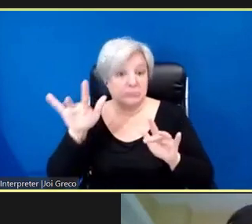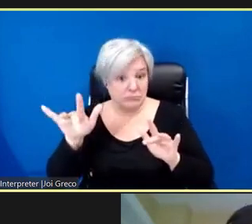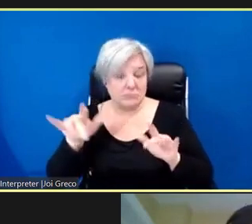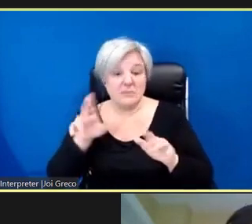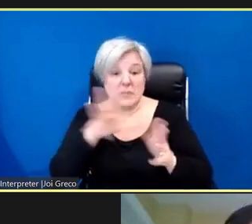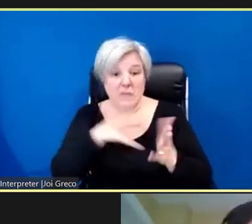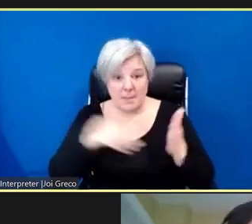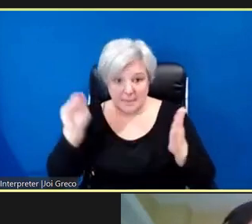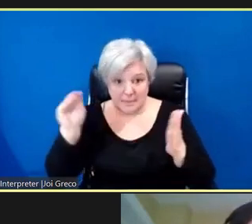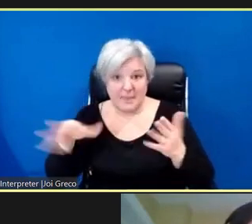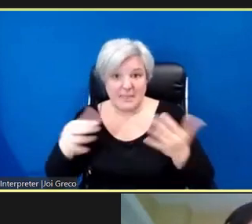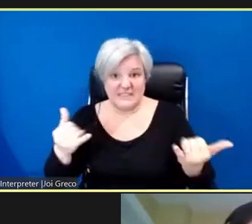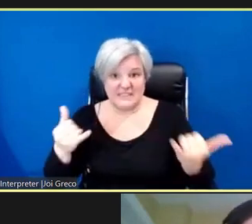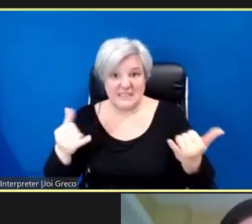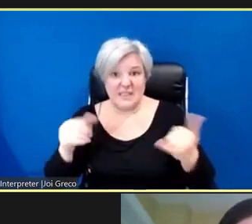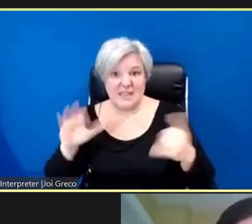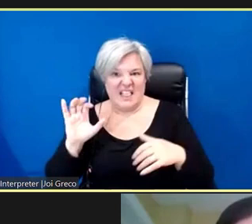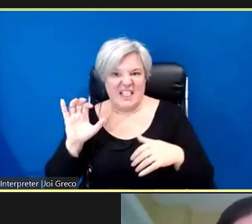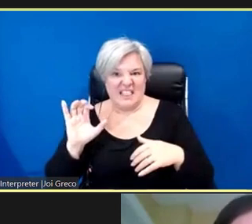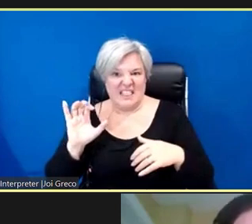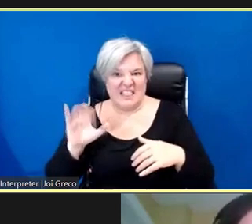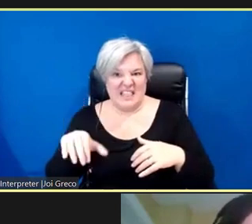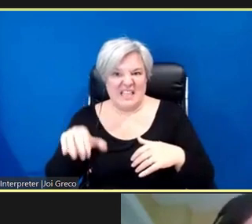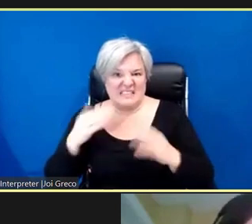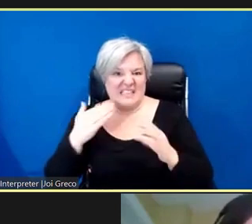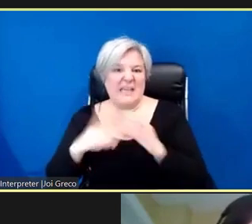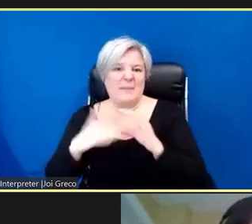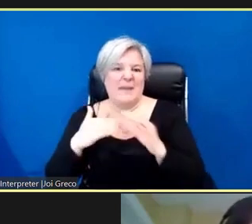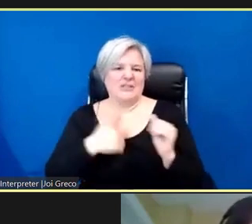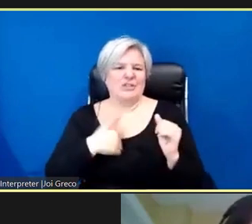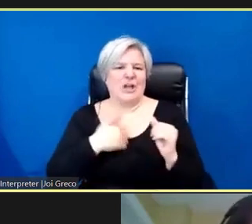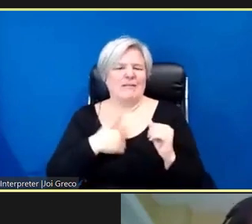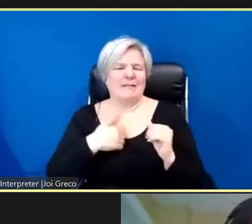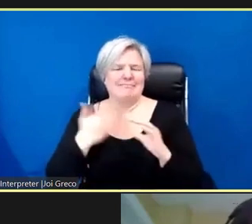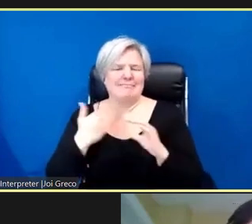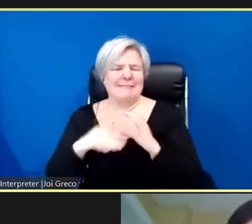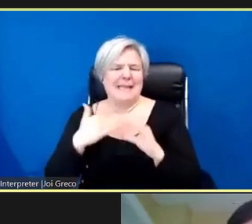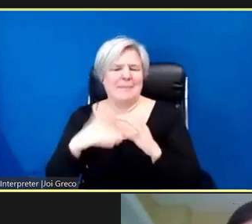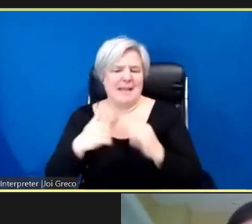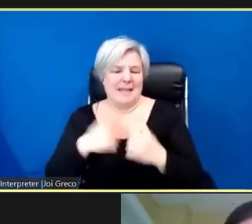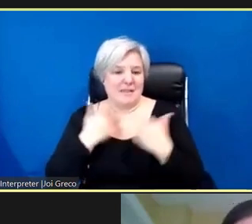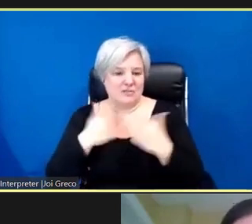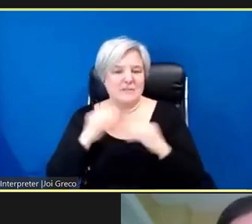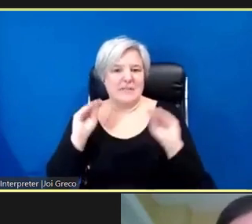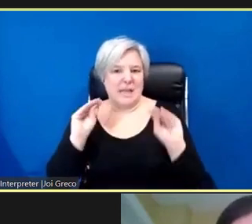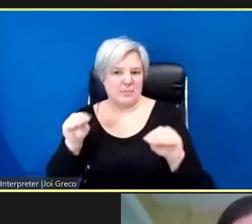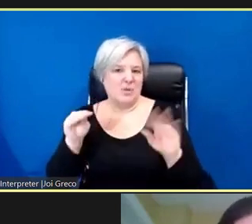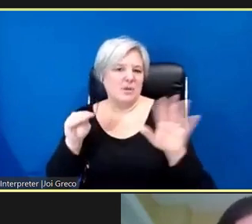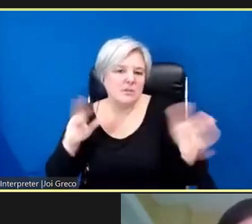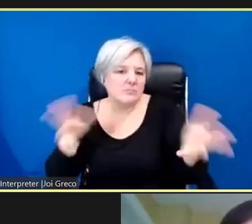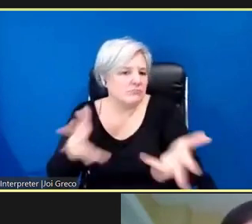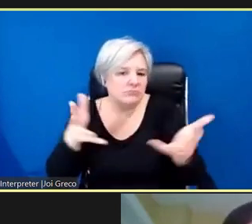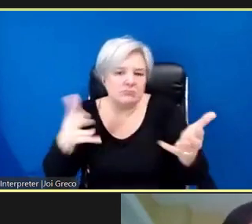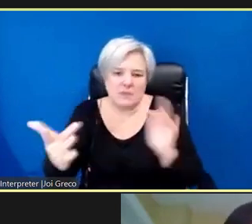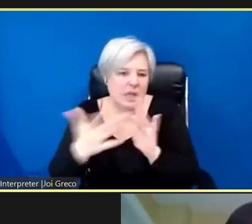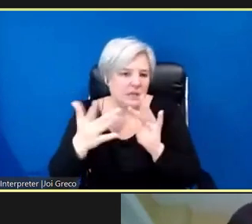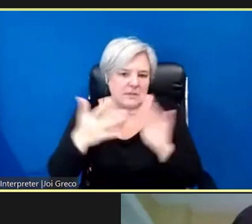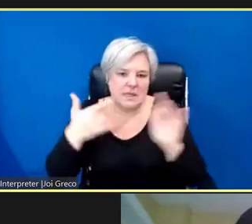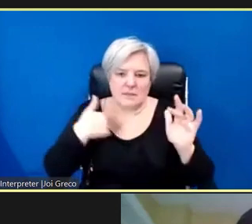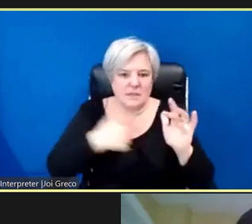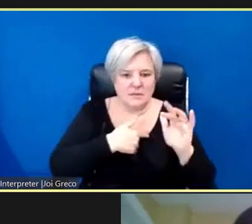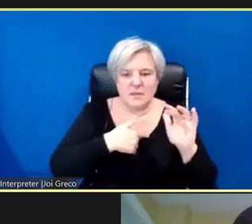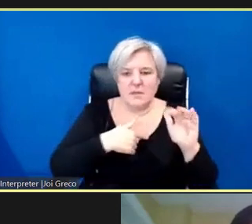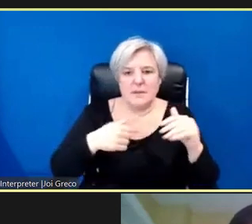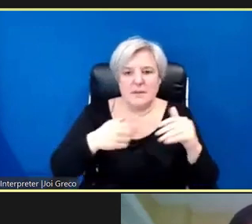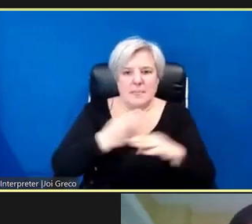grab that. That's that's actually the email. I'm sorry. That's okay. I just want to encourage everyone